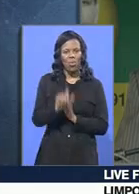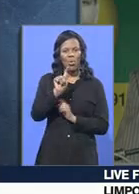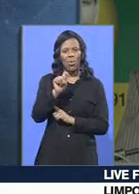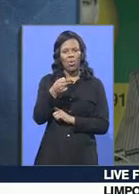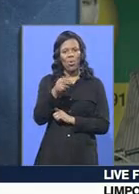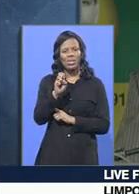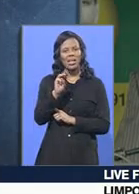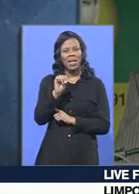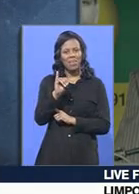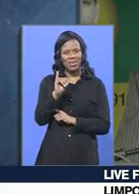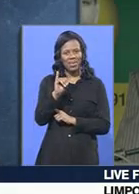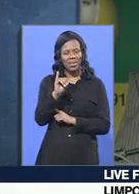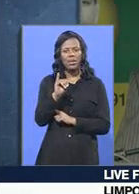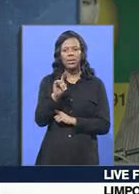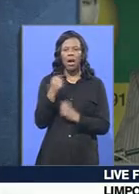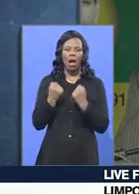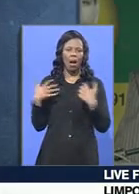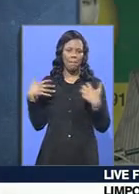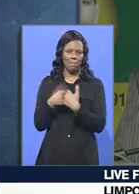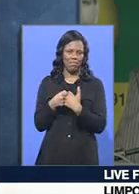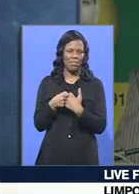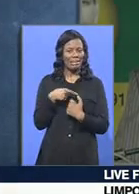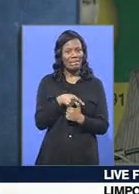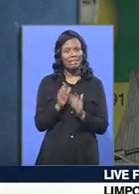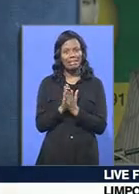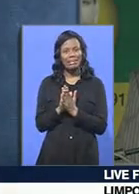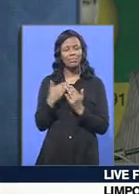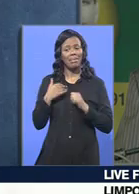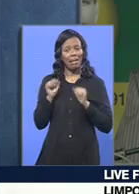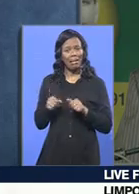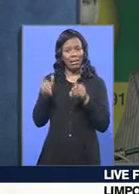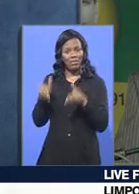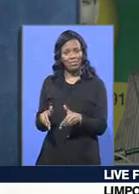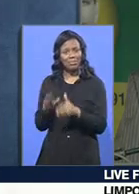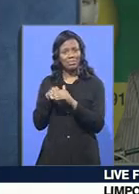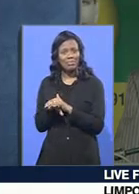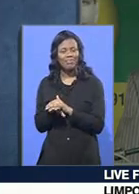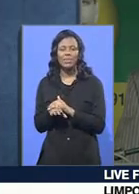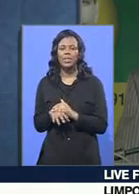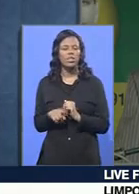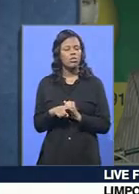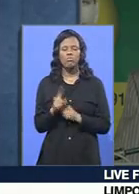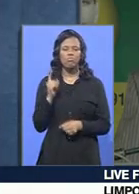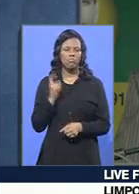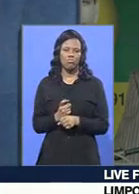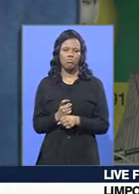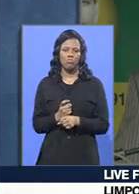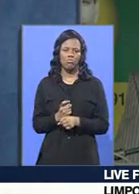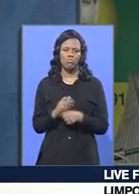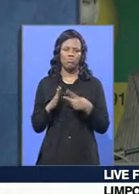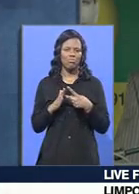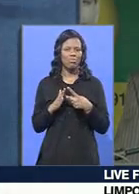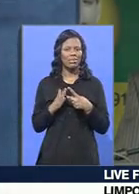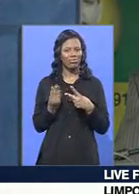car accident. Again, he was denied the right to attend the funeral of his